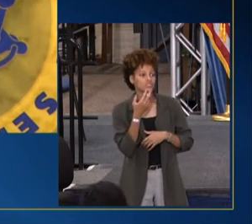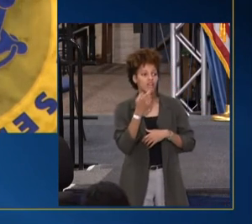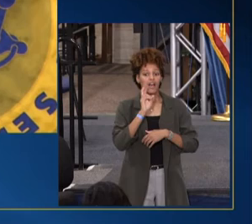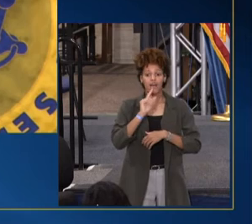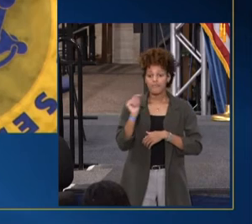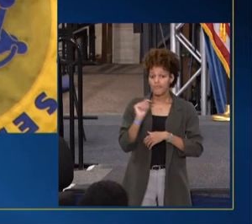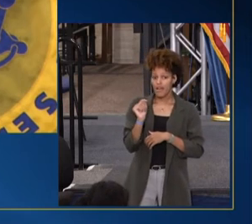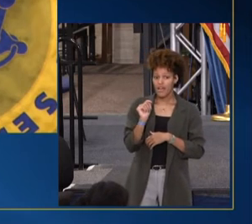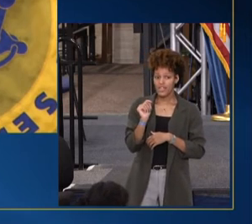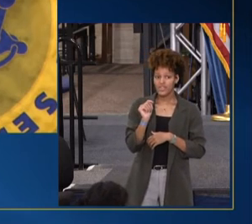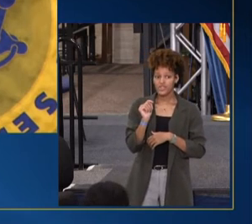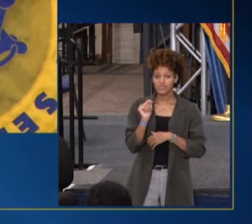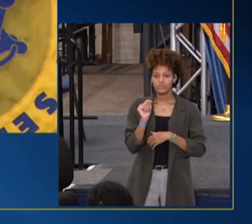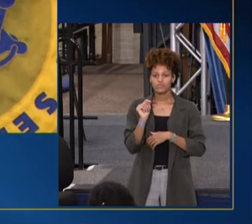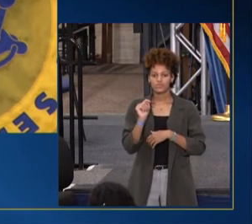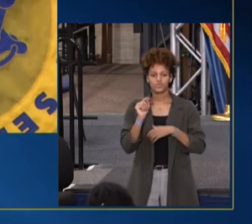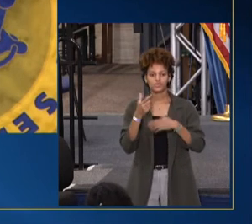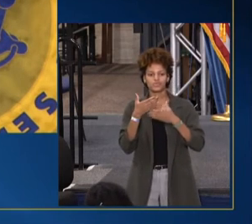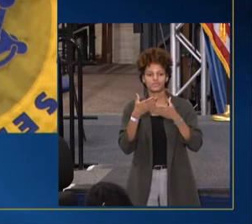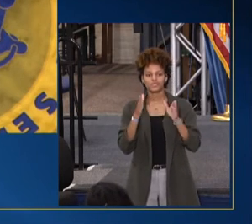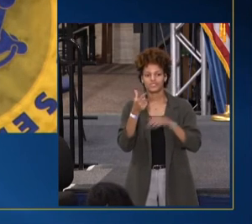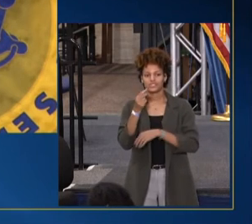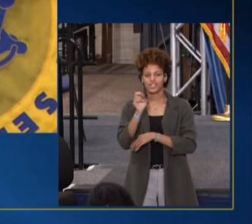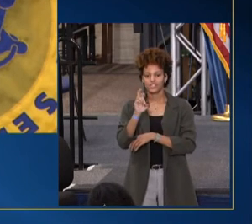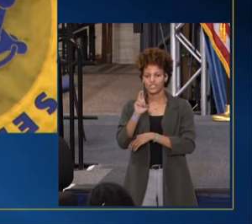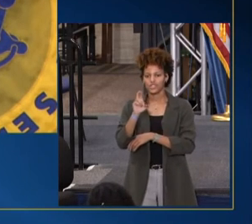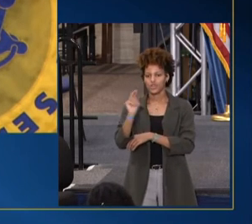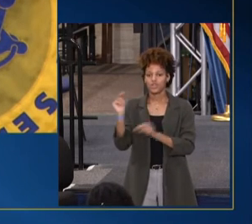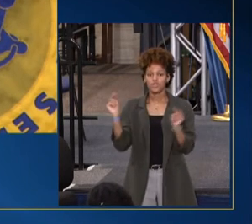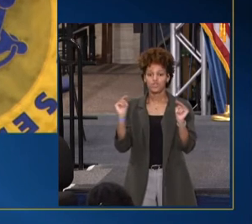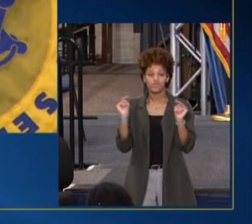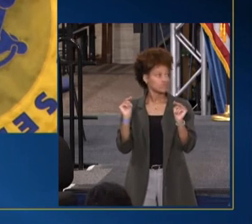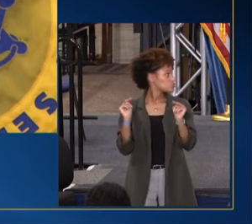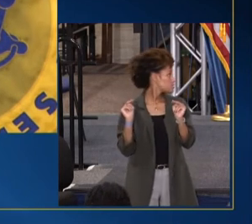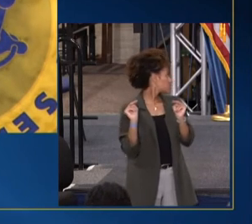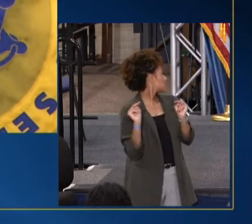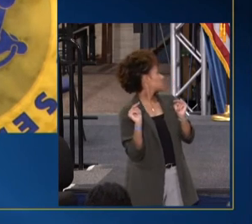are, the gender neutral restrooms are behind me, this in this direction.